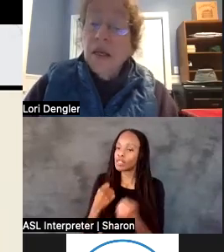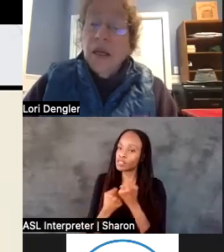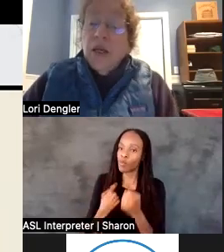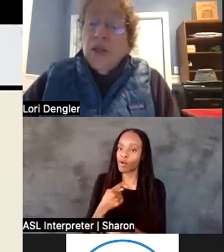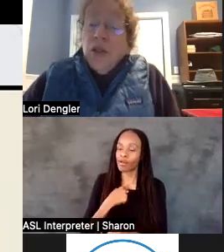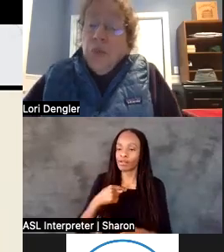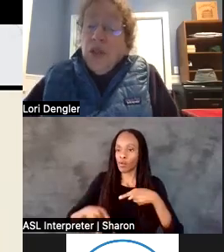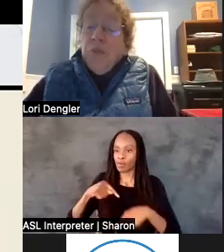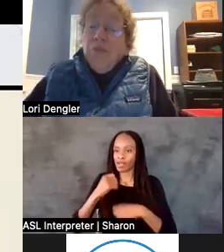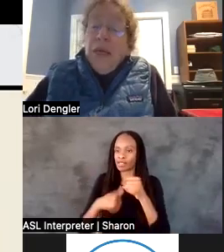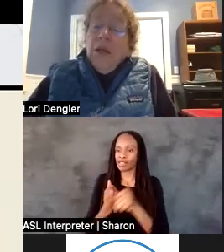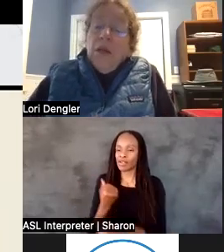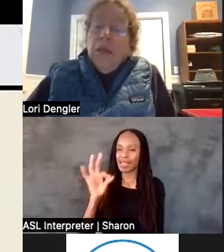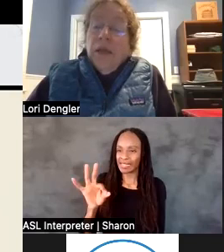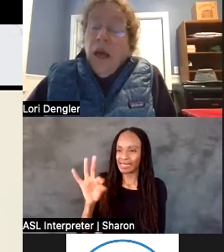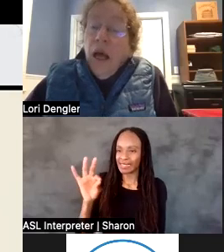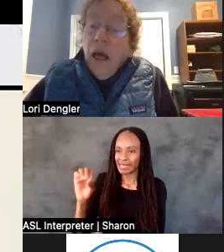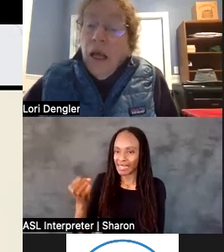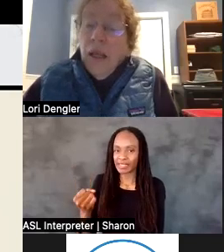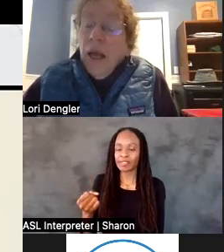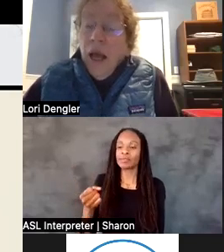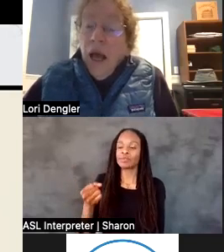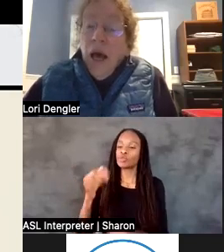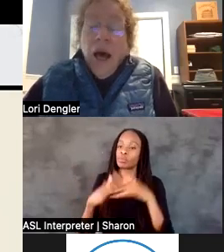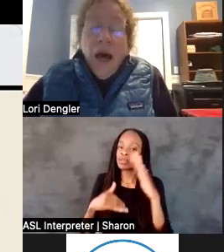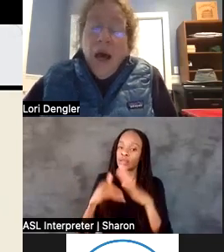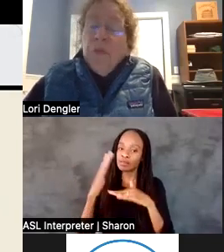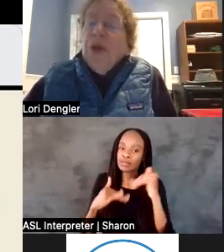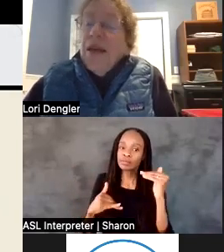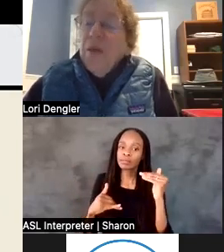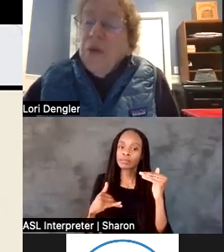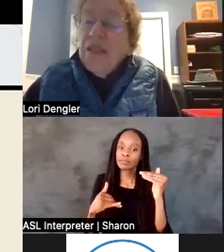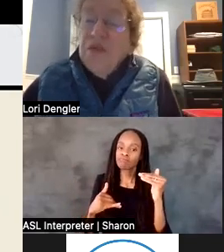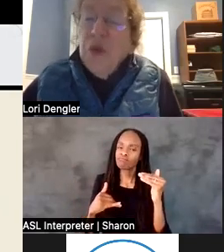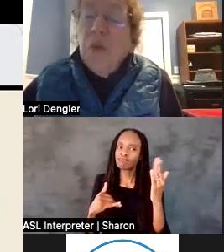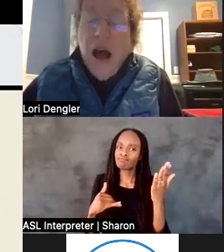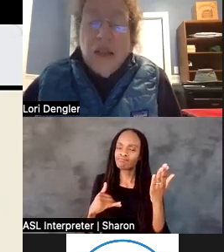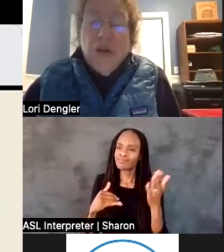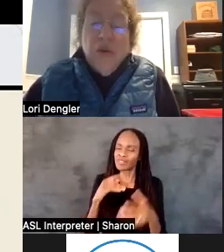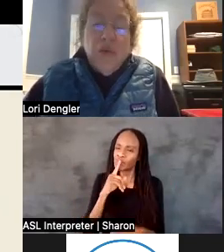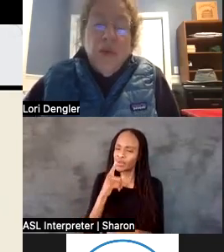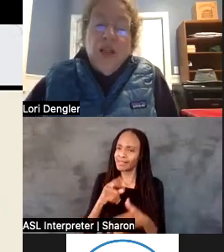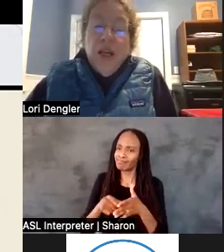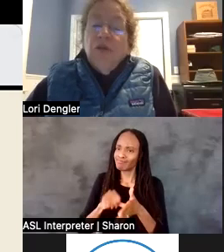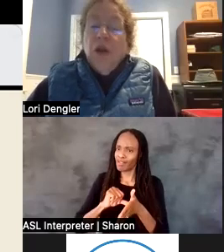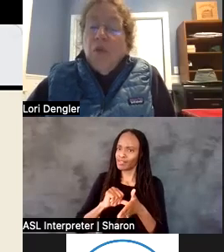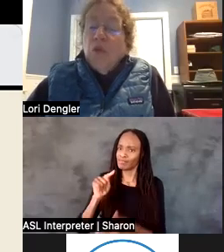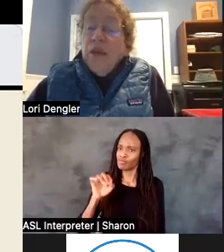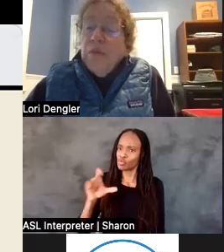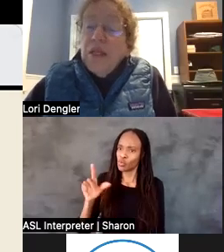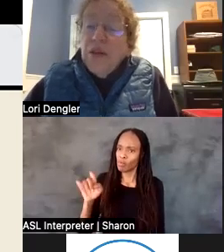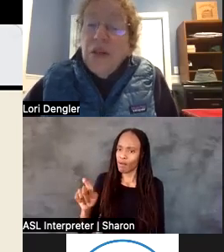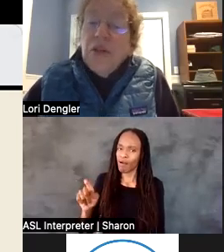1990s to build a pretty impressive toolbox, ranging